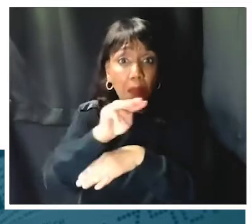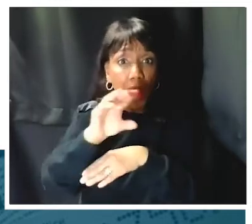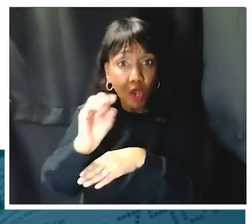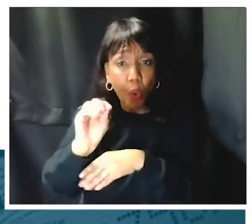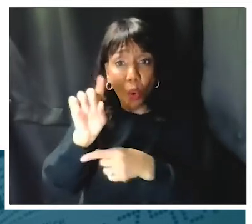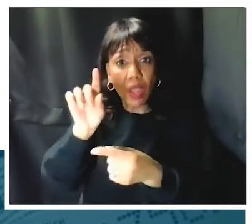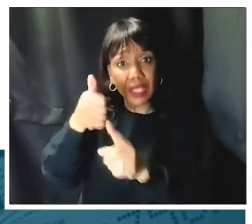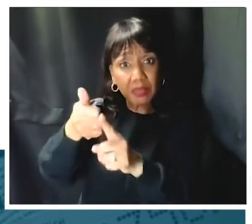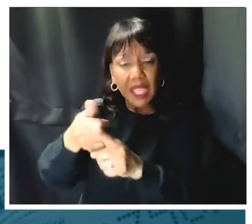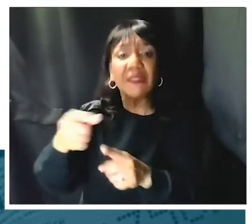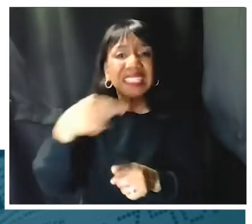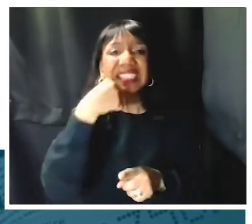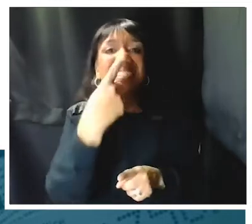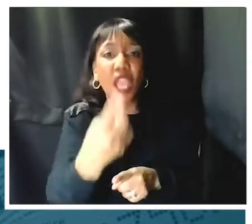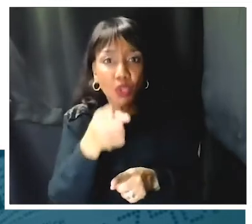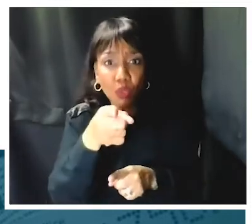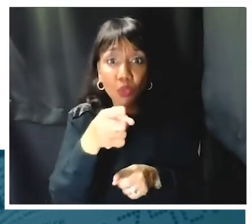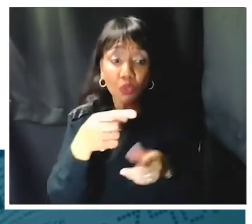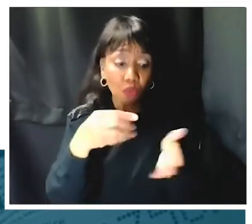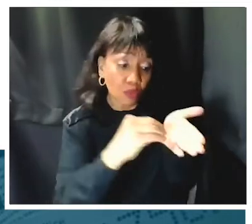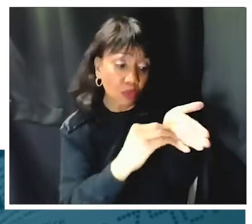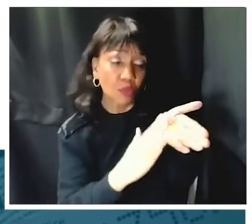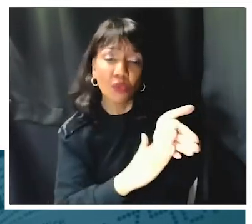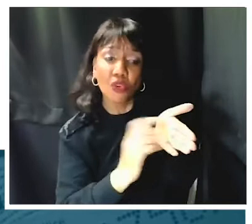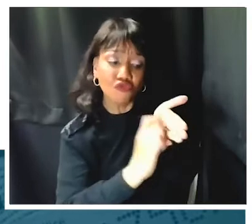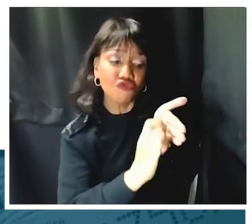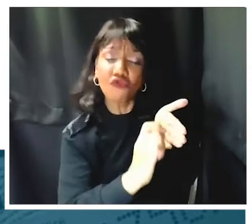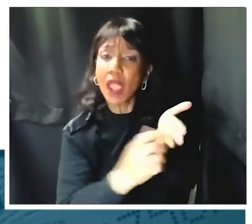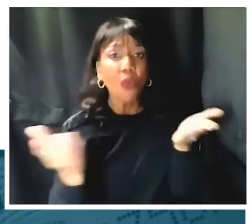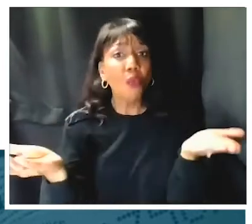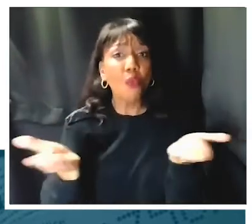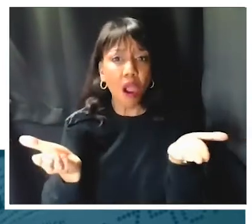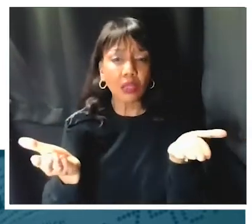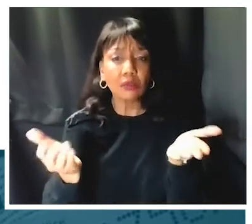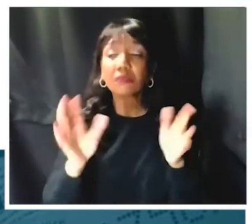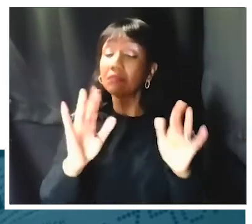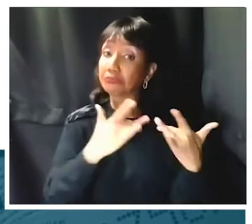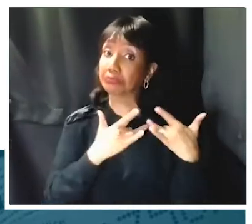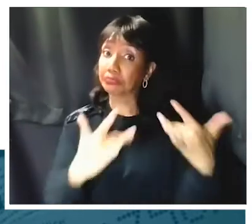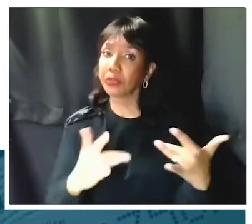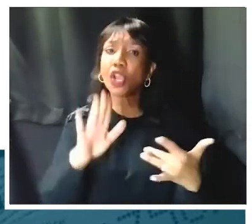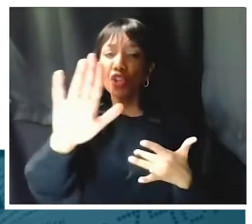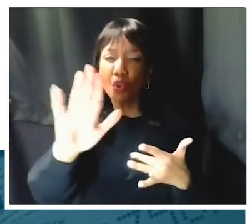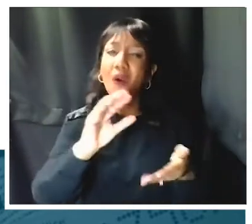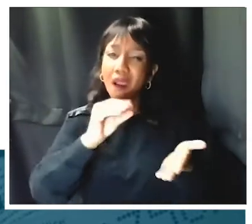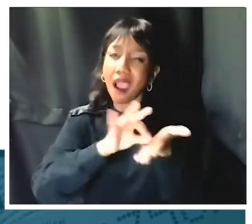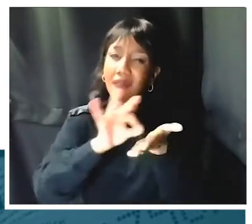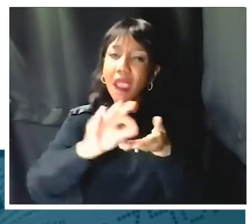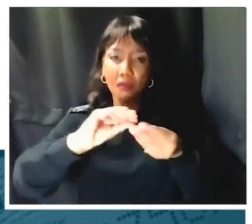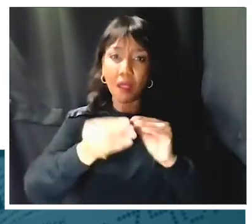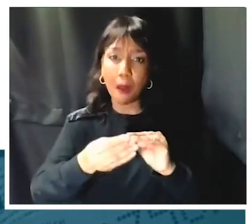order to should tell you what they want you to write here. Often, it's your account